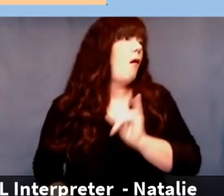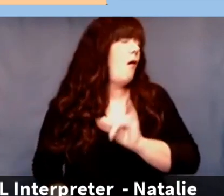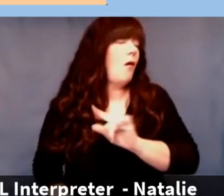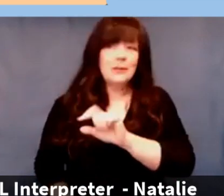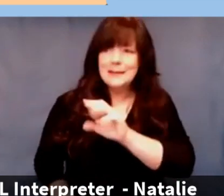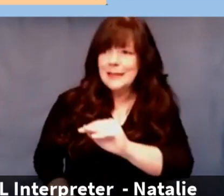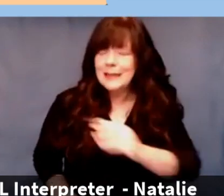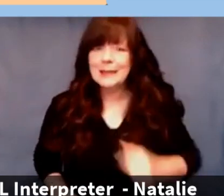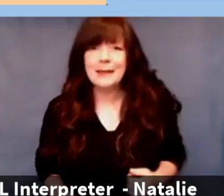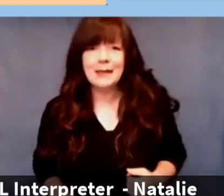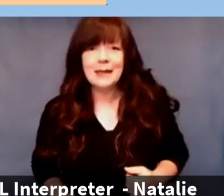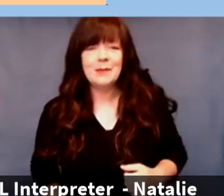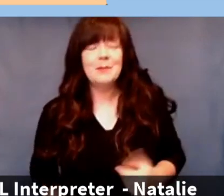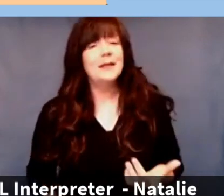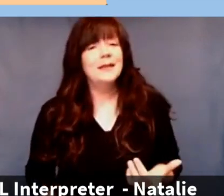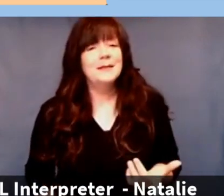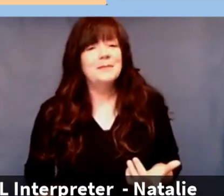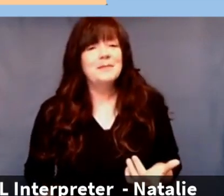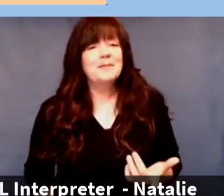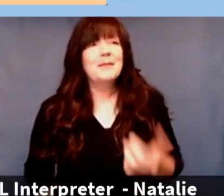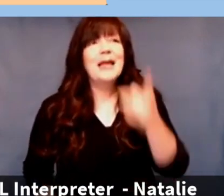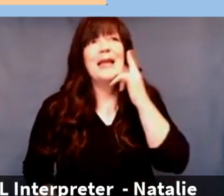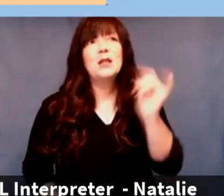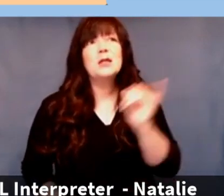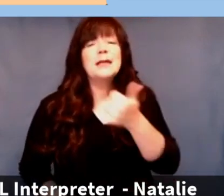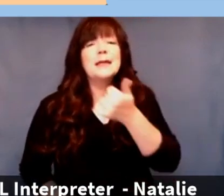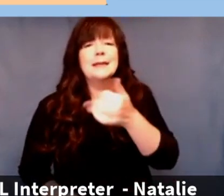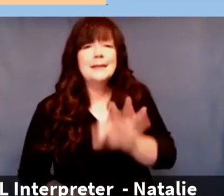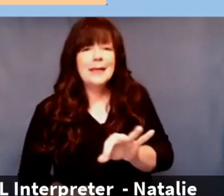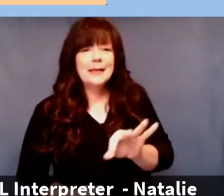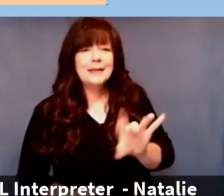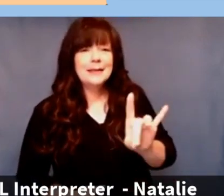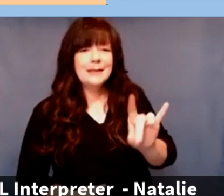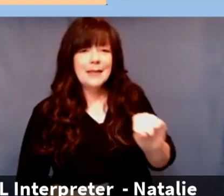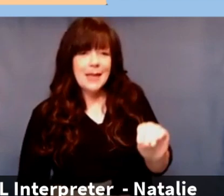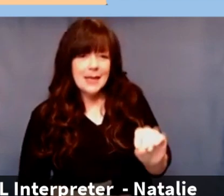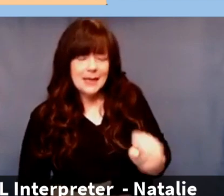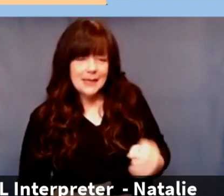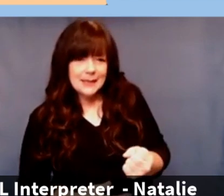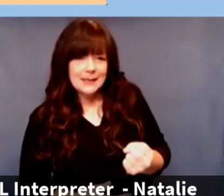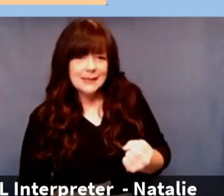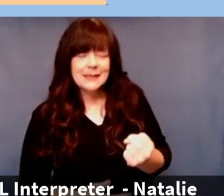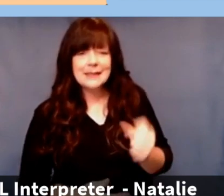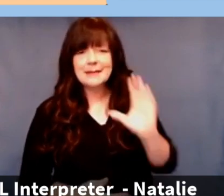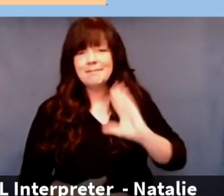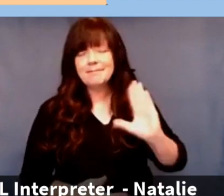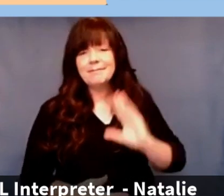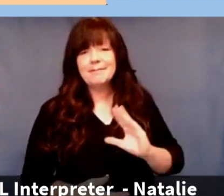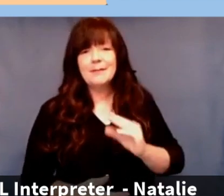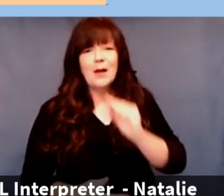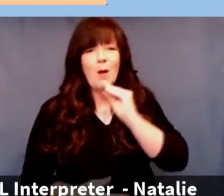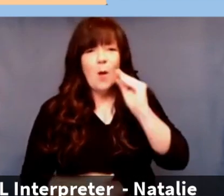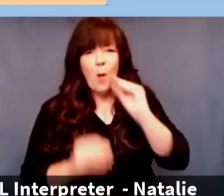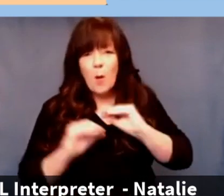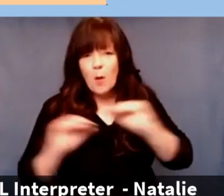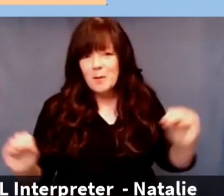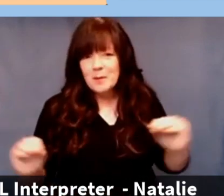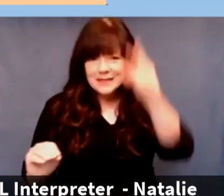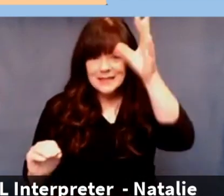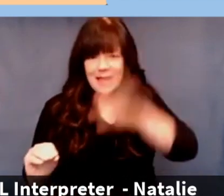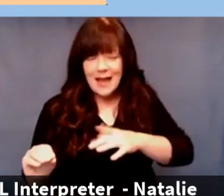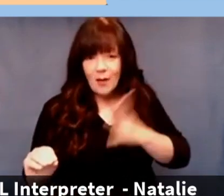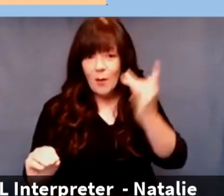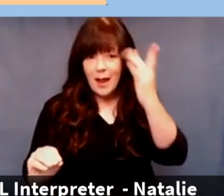that's Tim. He looks like an 80s retro homeless guy because he wears like this headband.